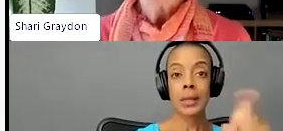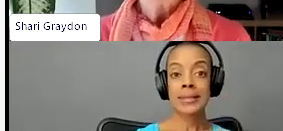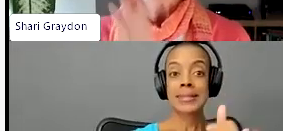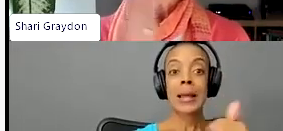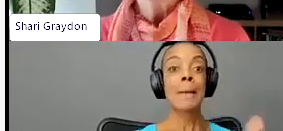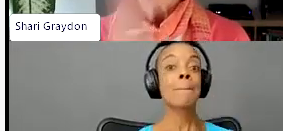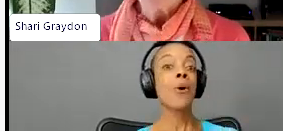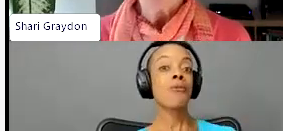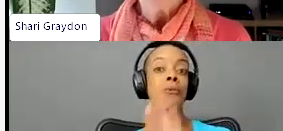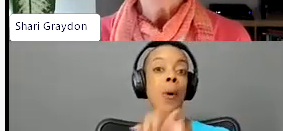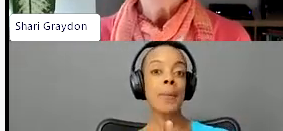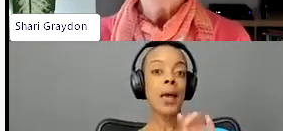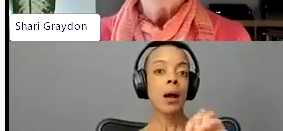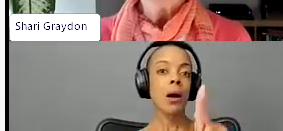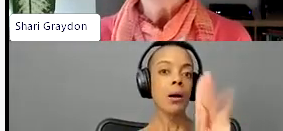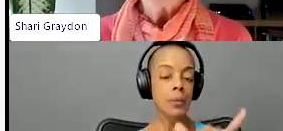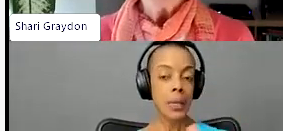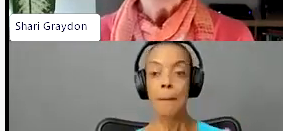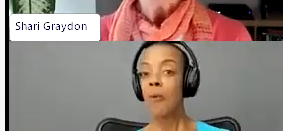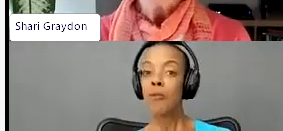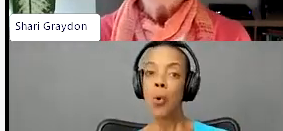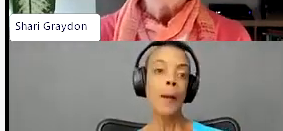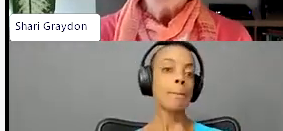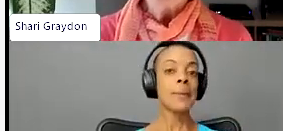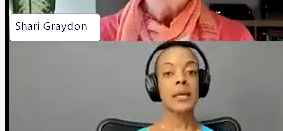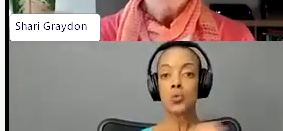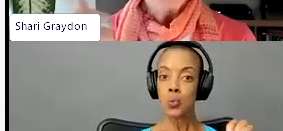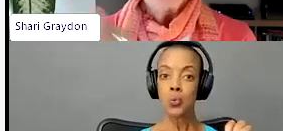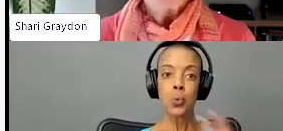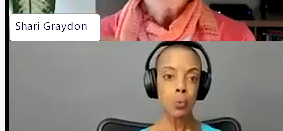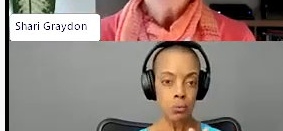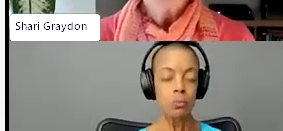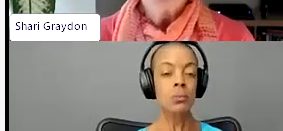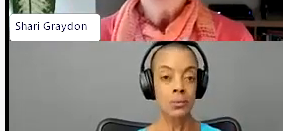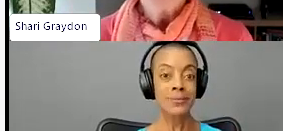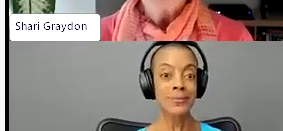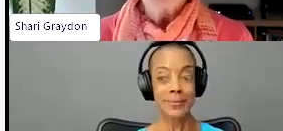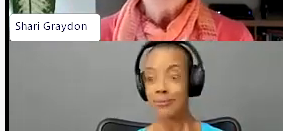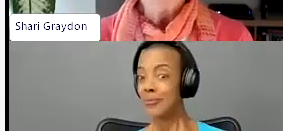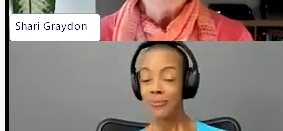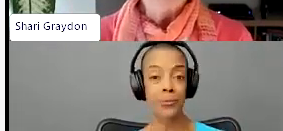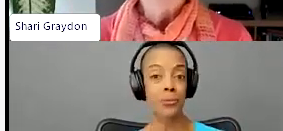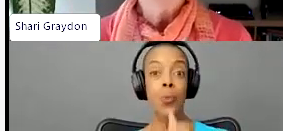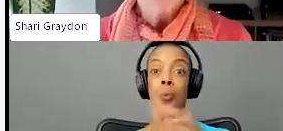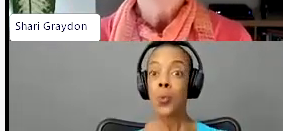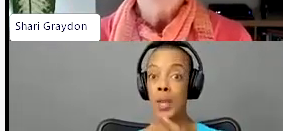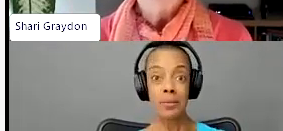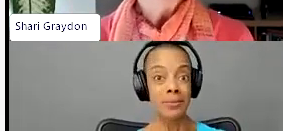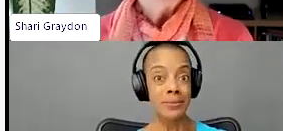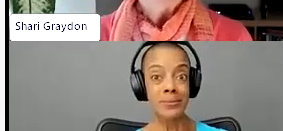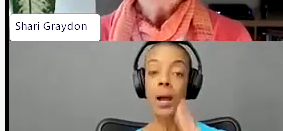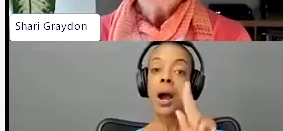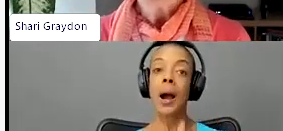Bill Cosby, before the Me Too movement. And even then, women writing op-eds were